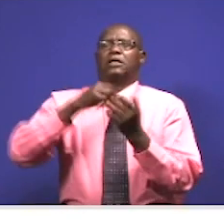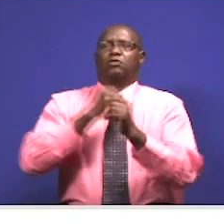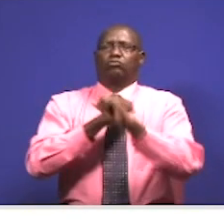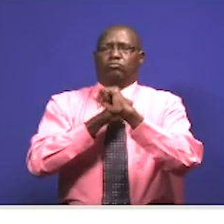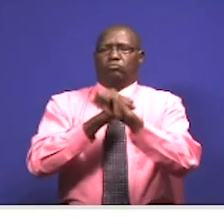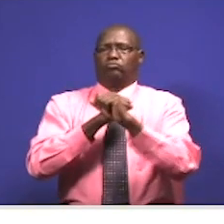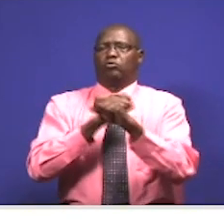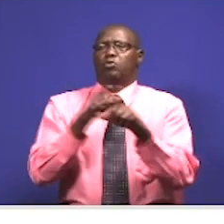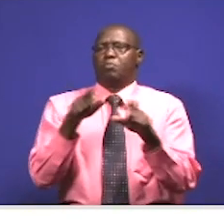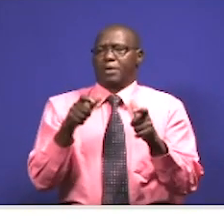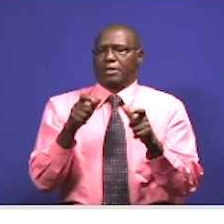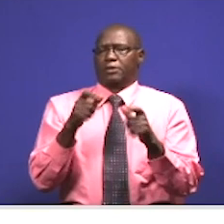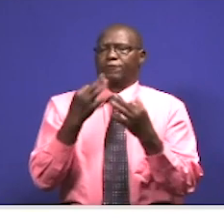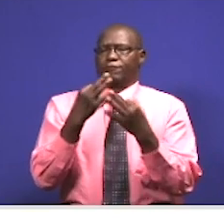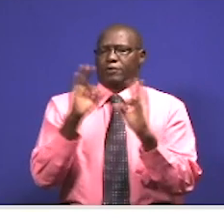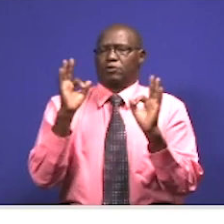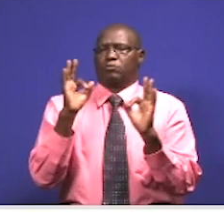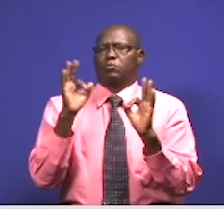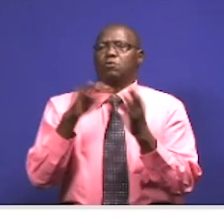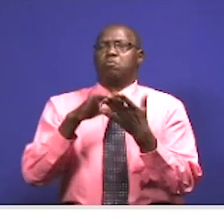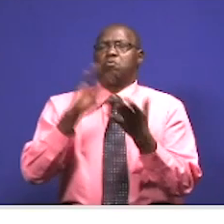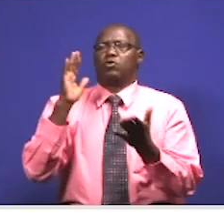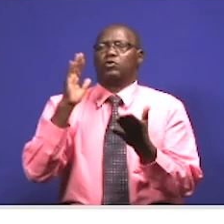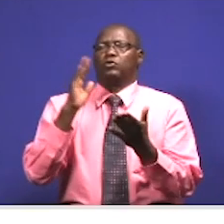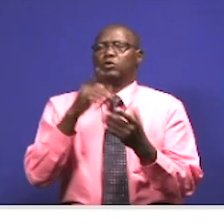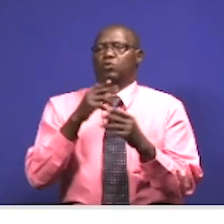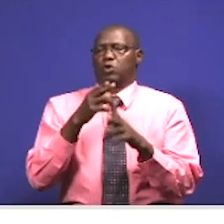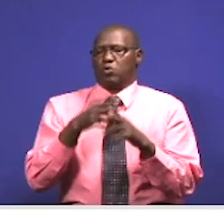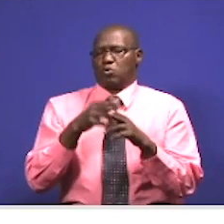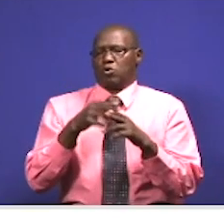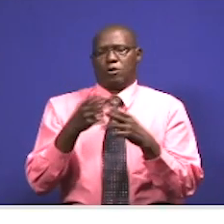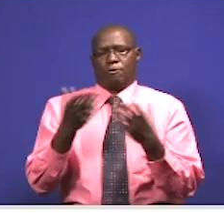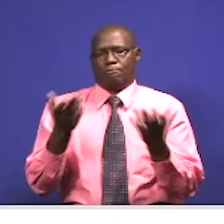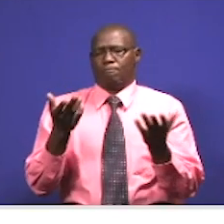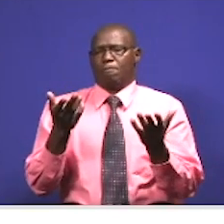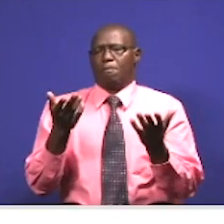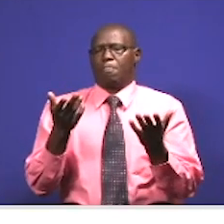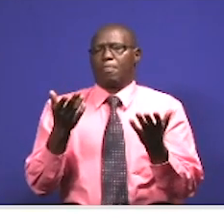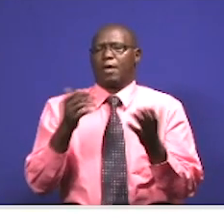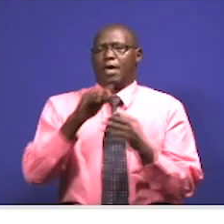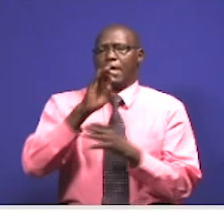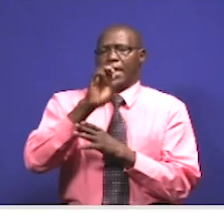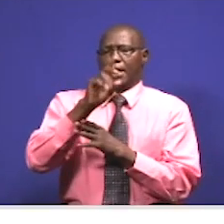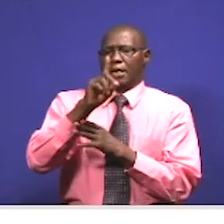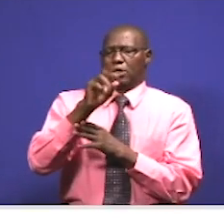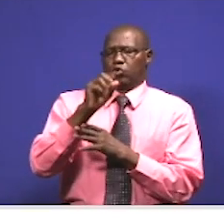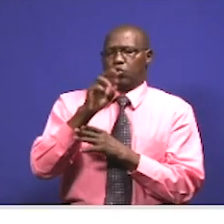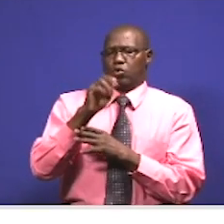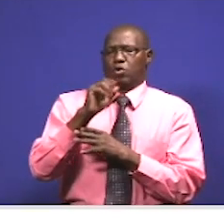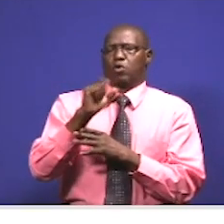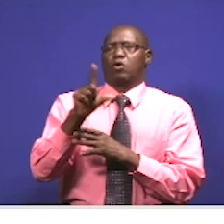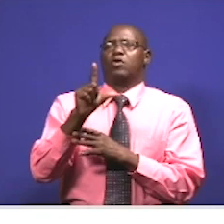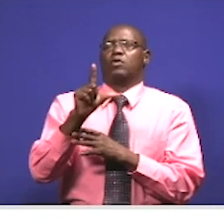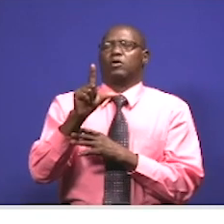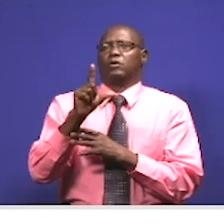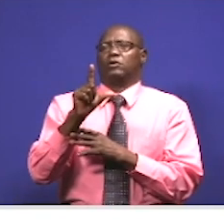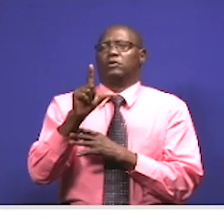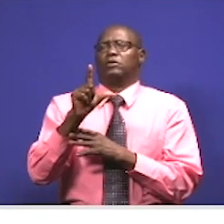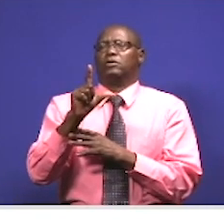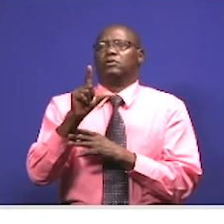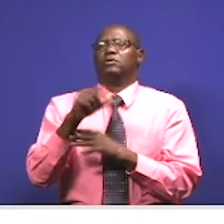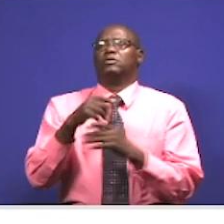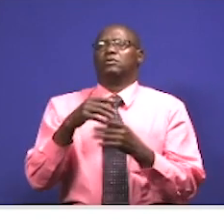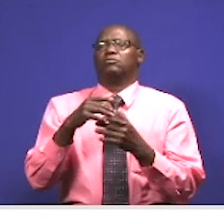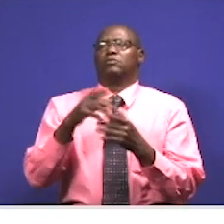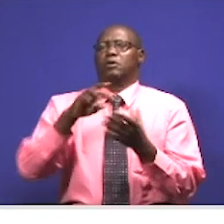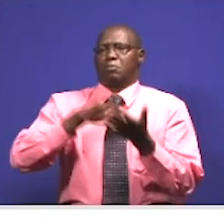freedom and mostly what we call in that space editorial discretion, that you will not dictate to an